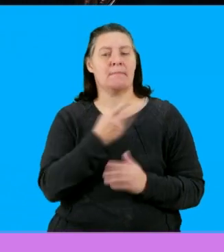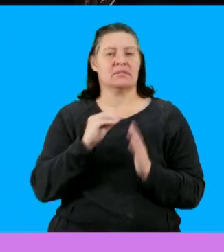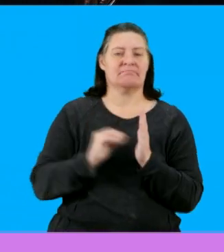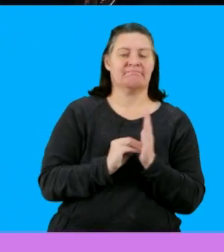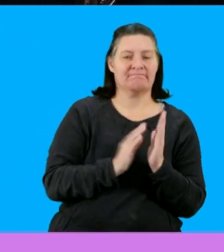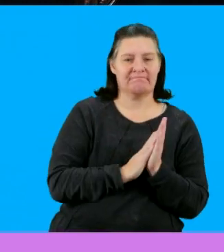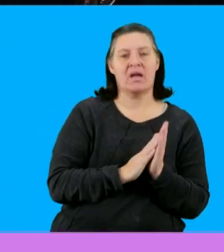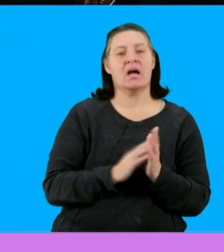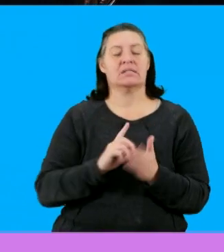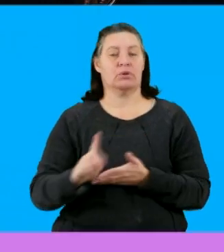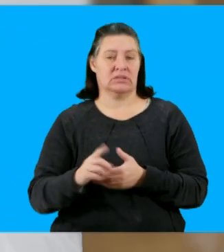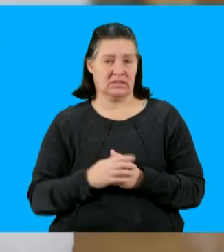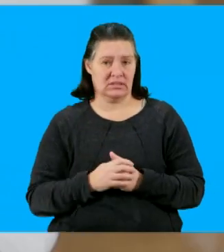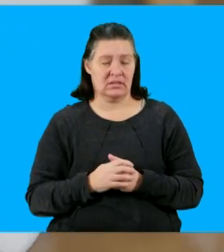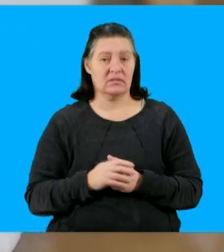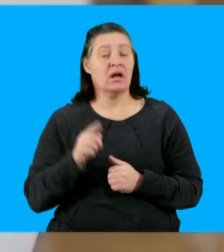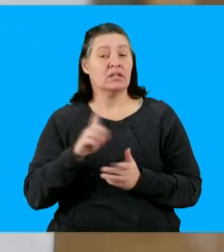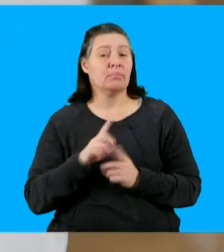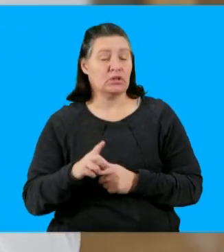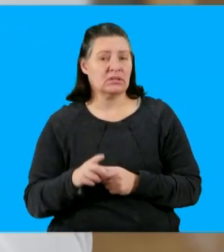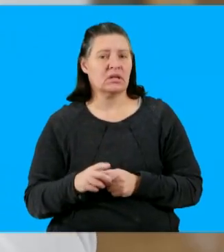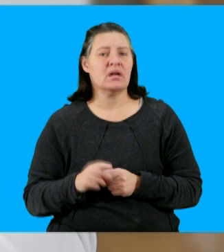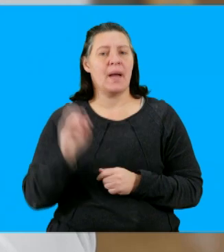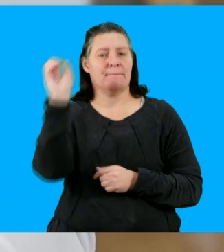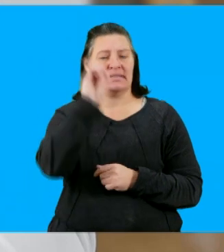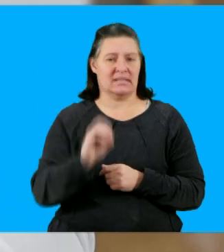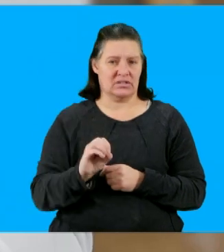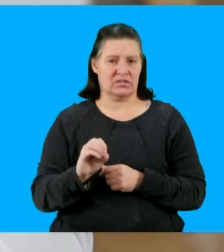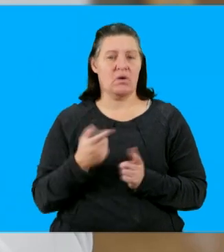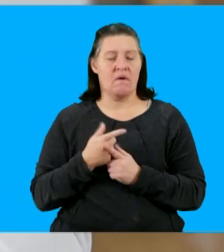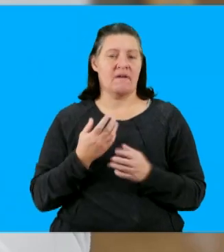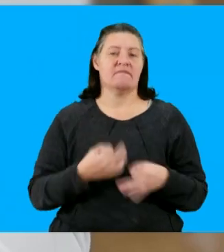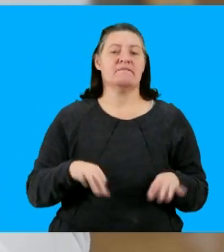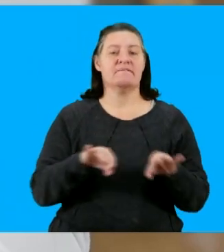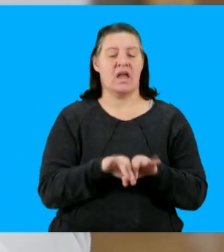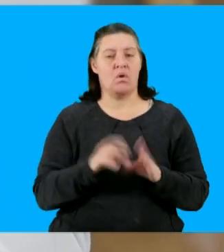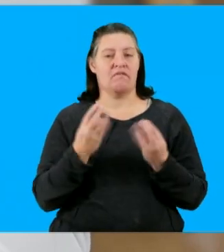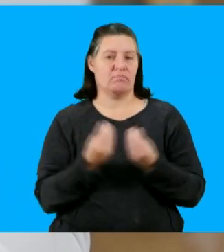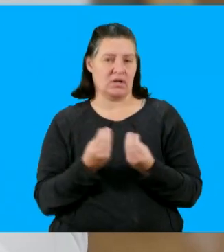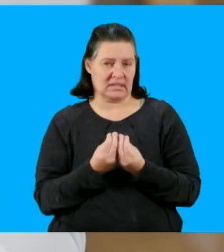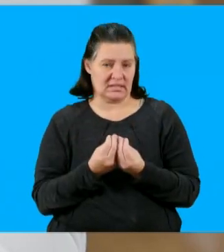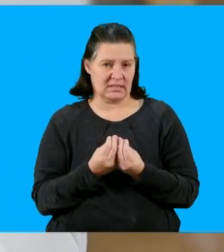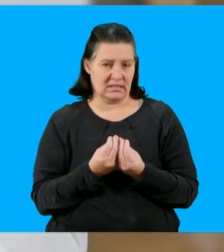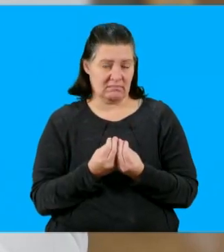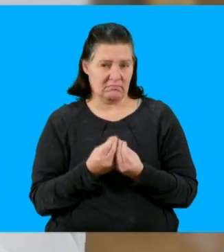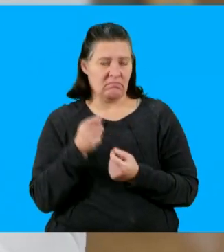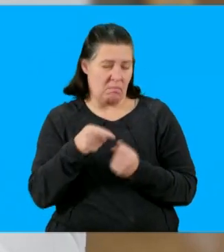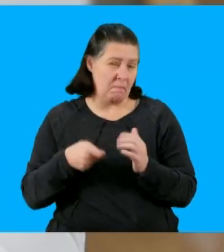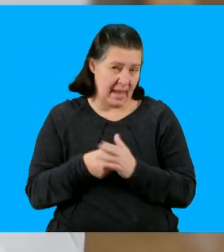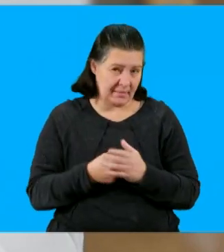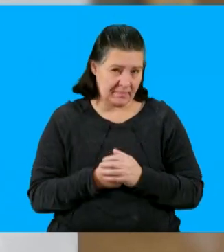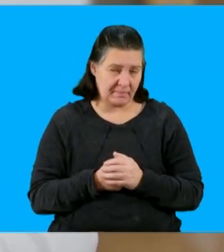customers must put down a deposit, right? And that deposit is usually a percentage of the value of the product you are